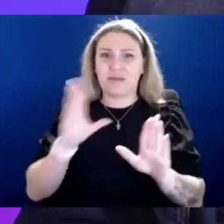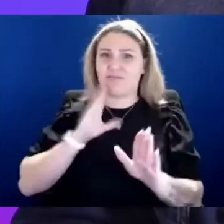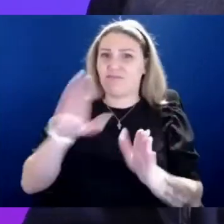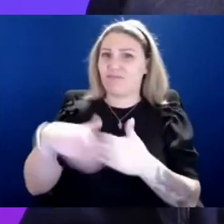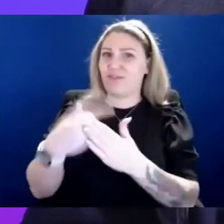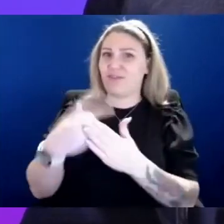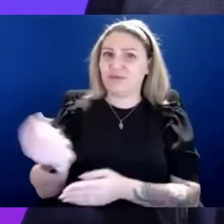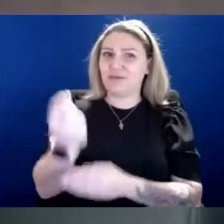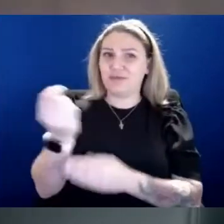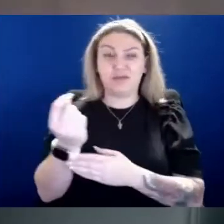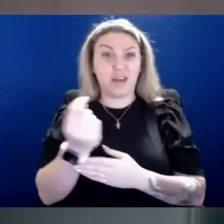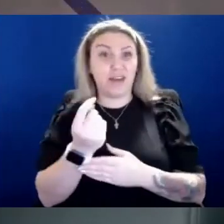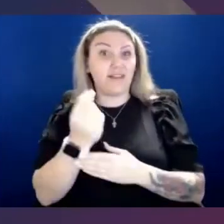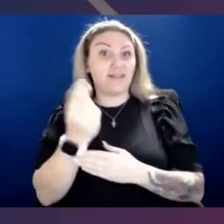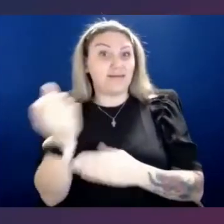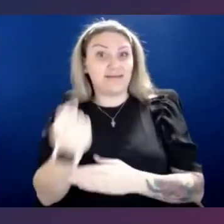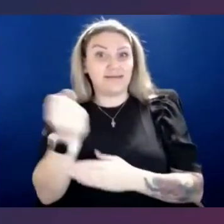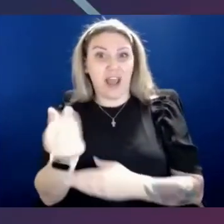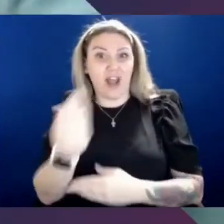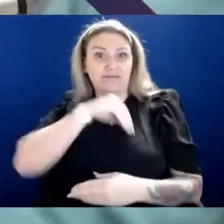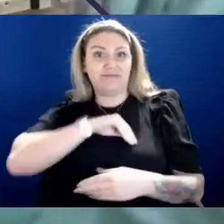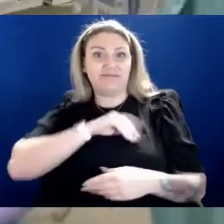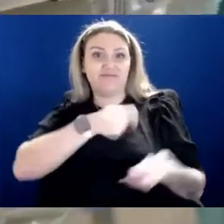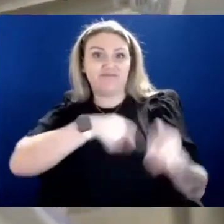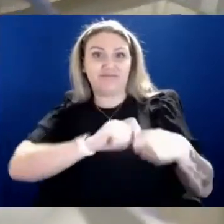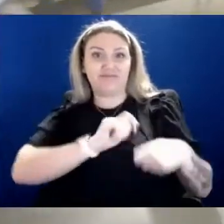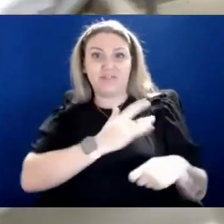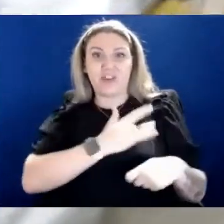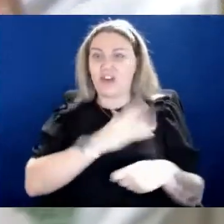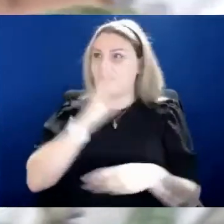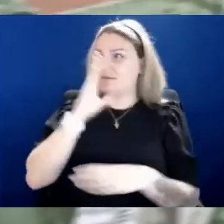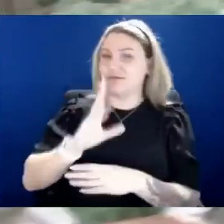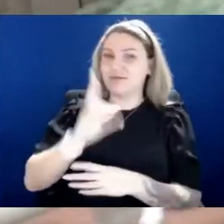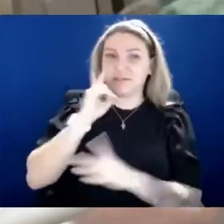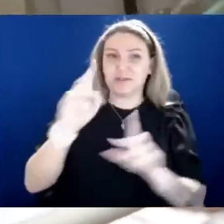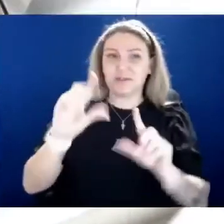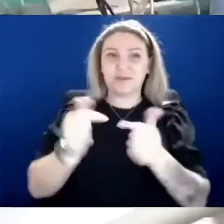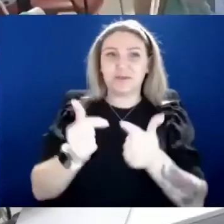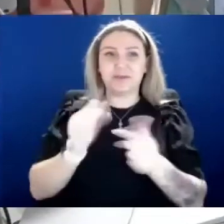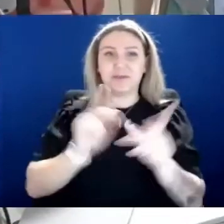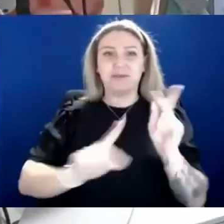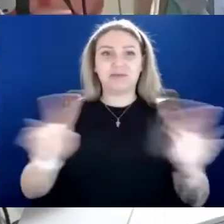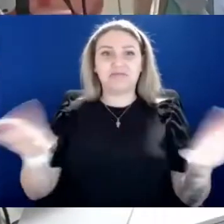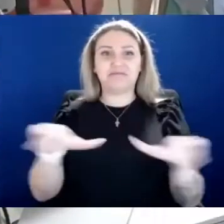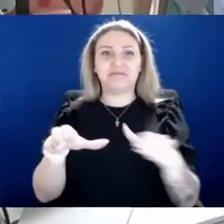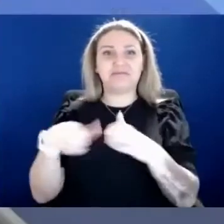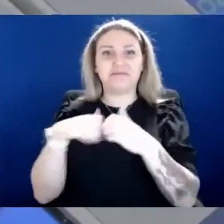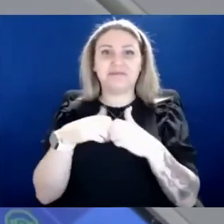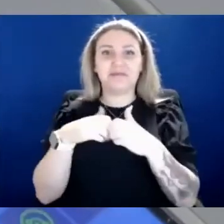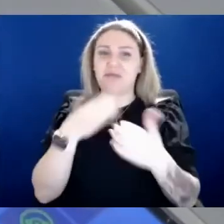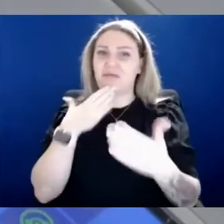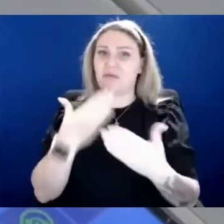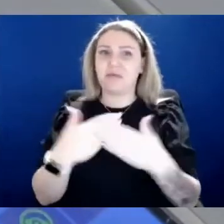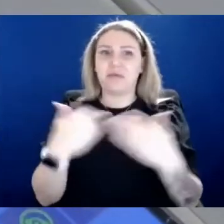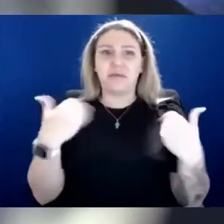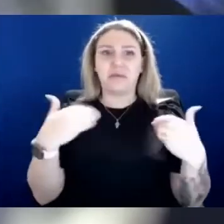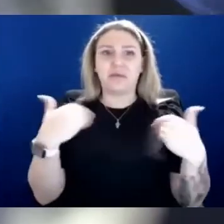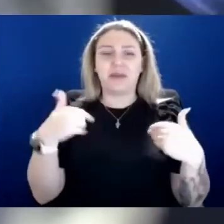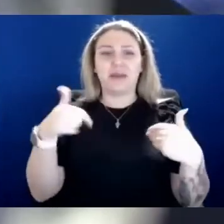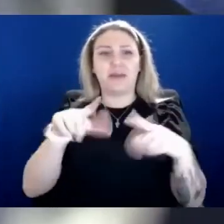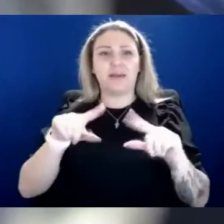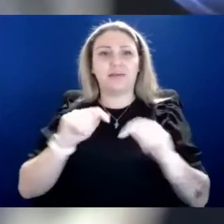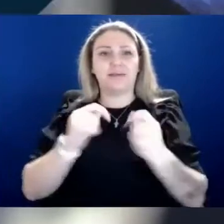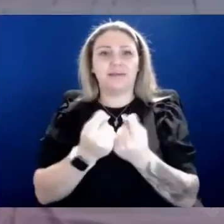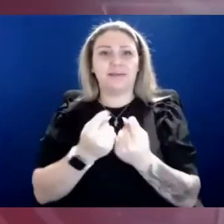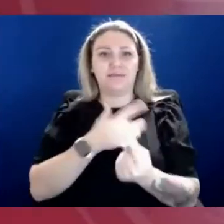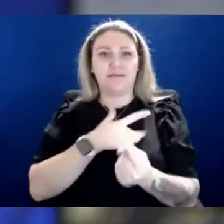I had a heart in me. I have never seen a group of people work together so good as this team of heart specialists. I mean, it's